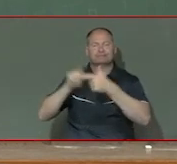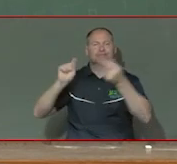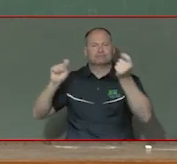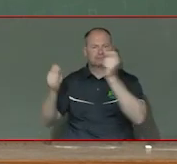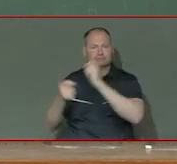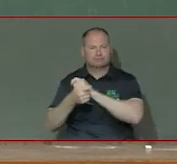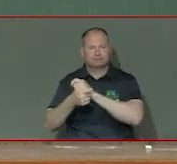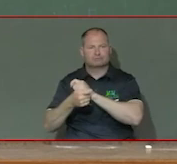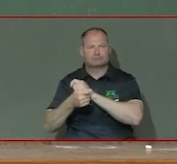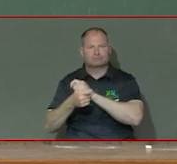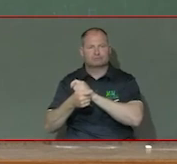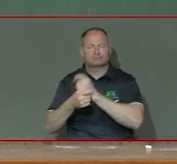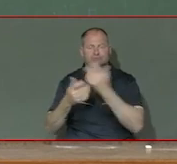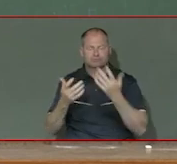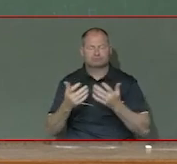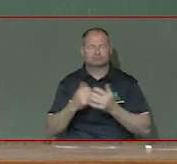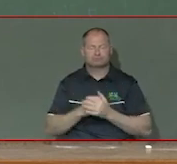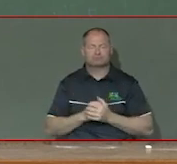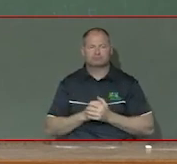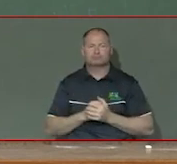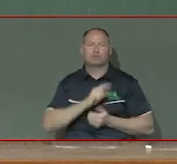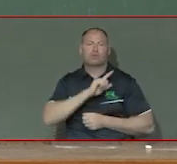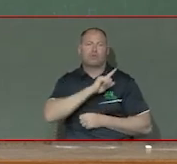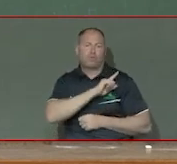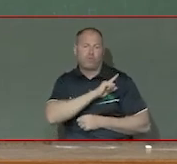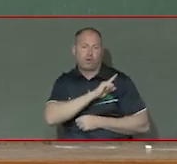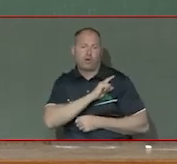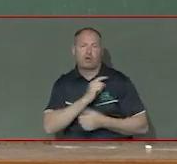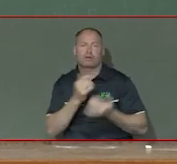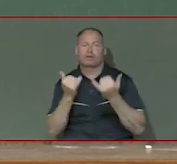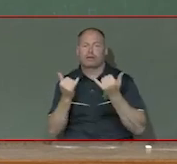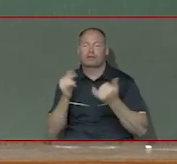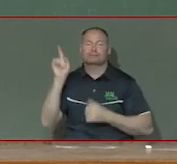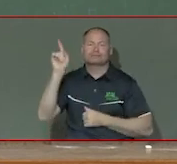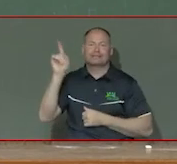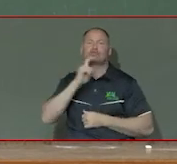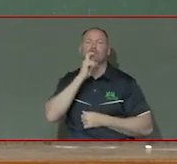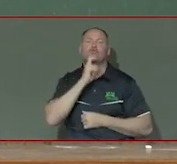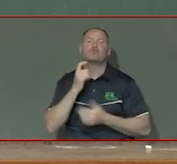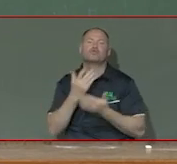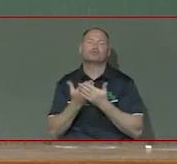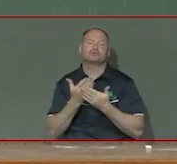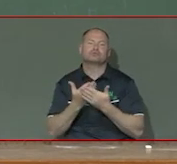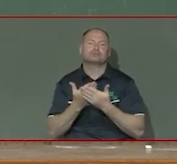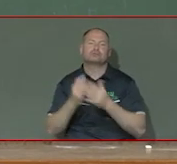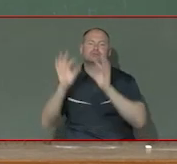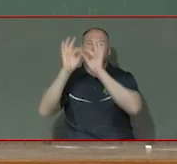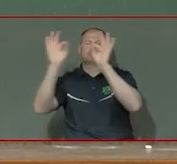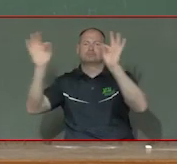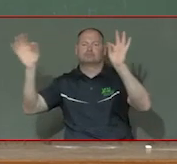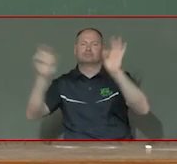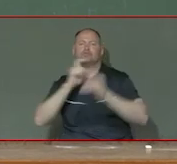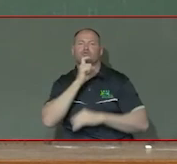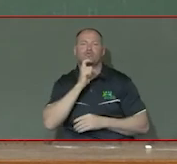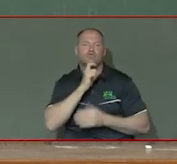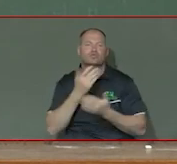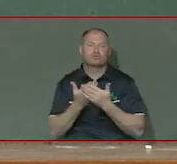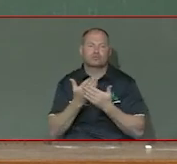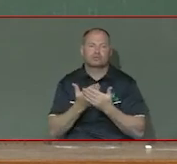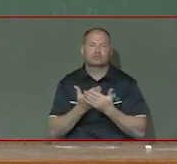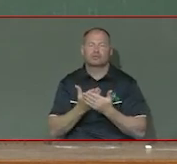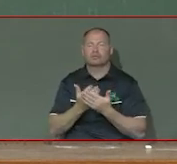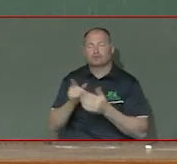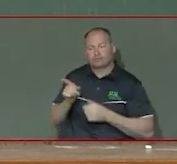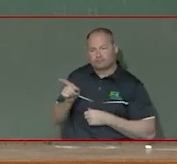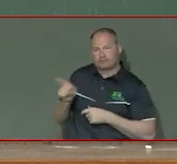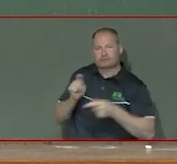of an angle minus an angle. Because then I can just use this. Do you understand? So to find a formula for